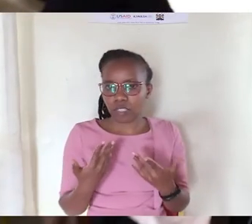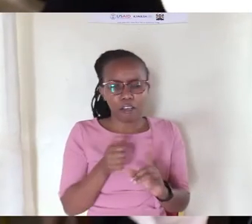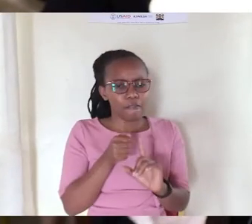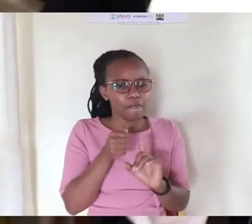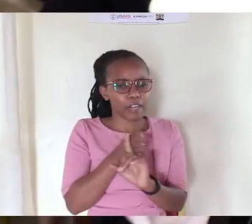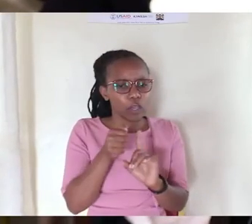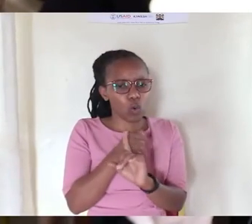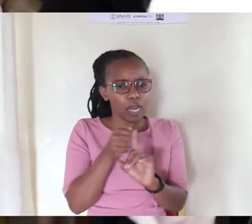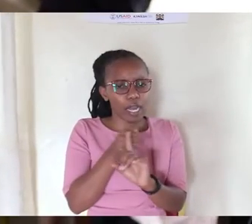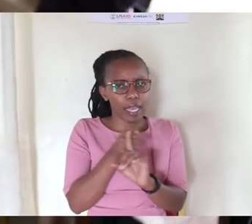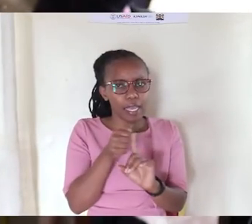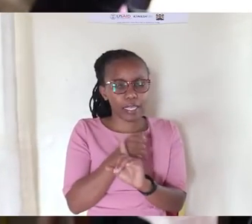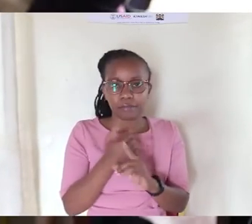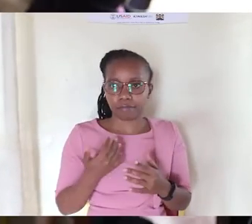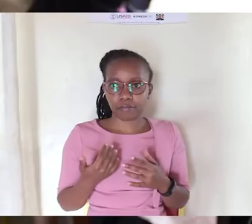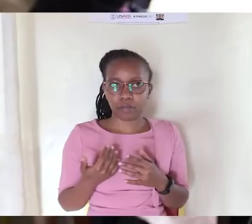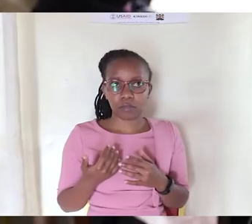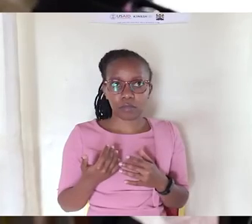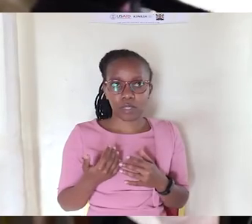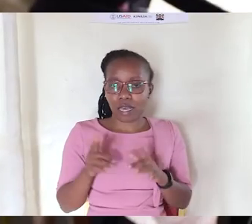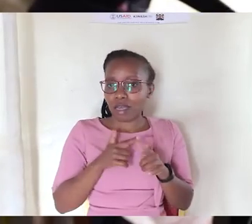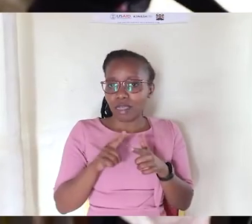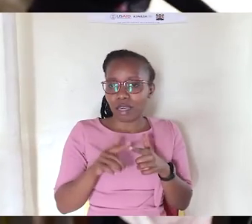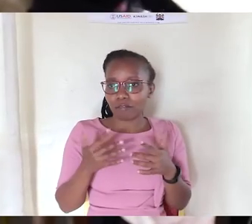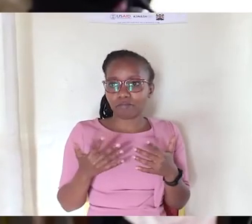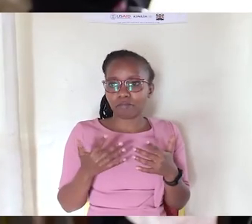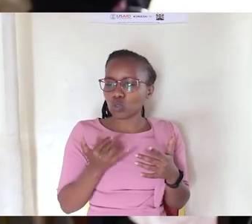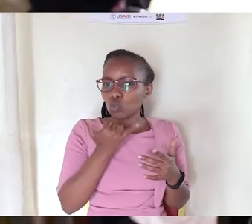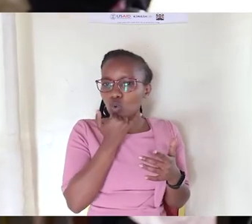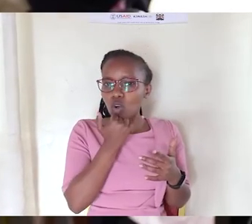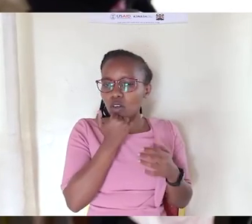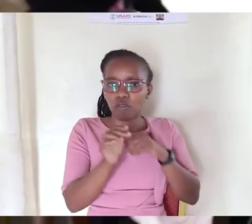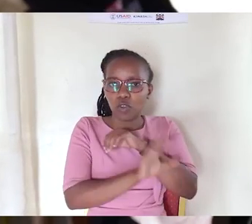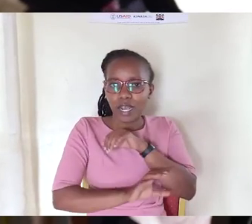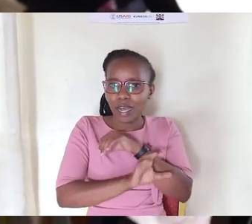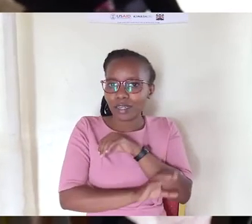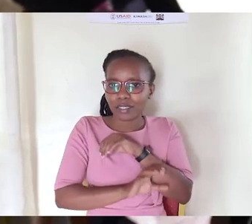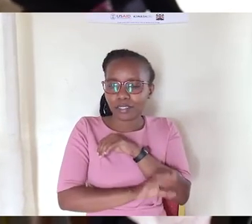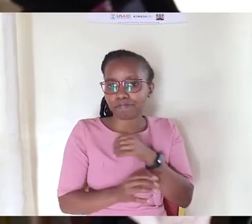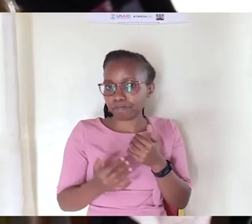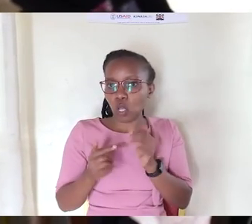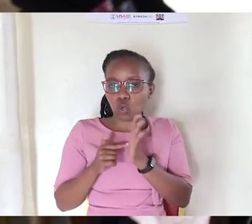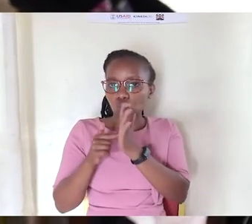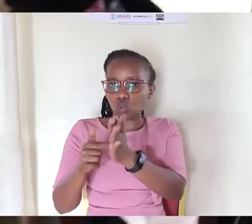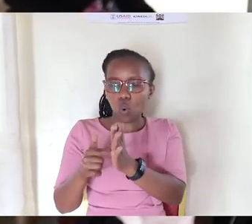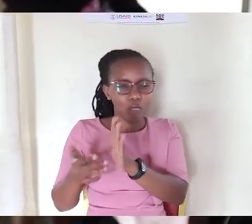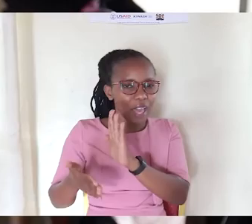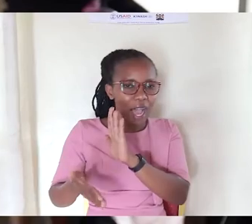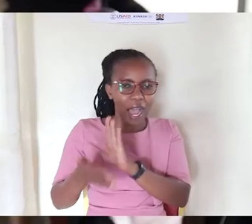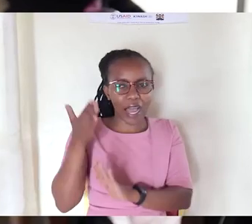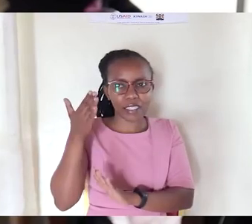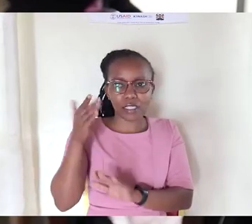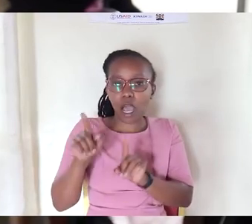violated is a dereliction for me on my part, on the state's part, to be able to show the urgency and